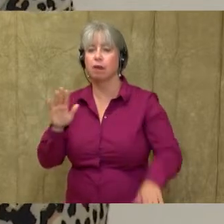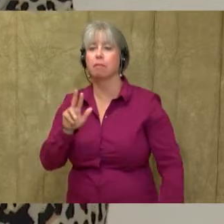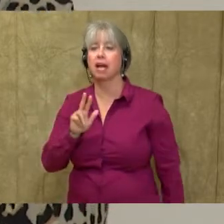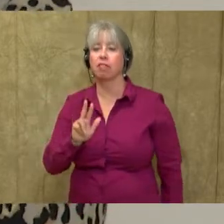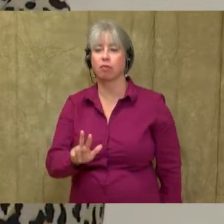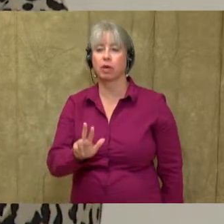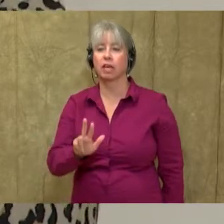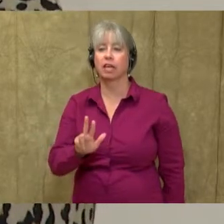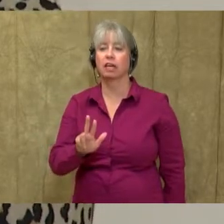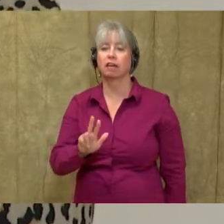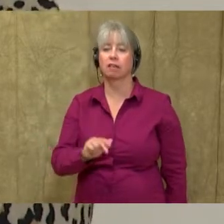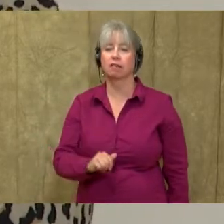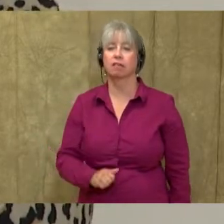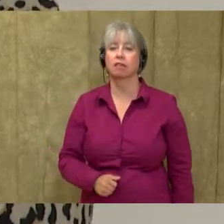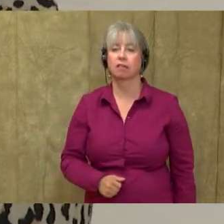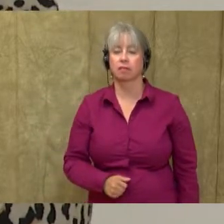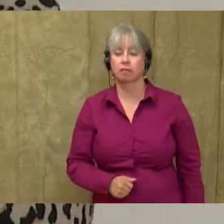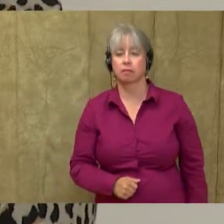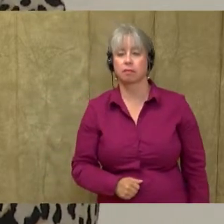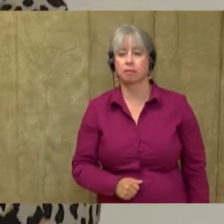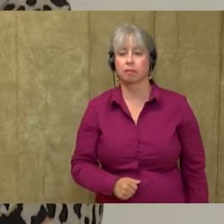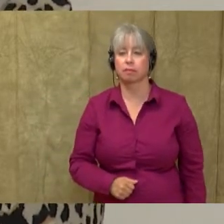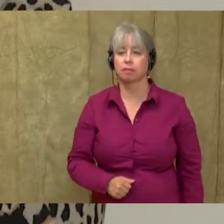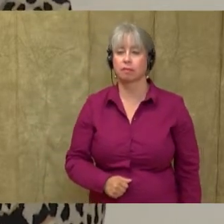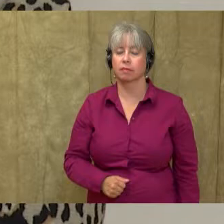of our formula.